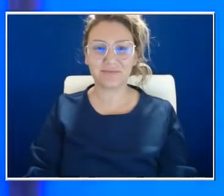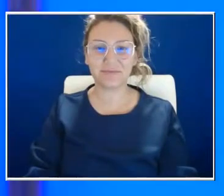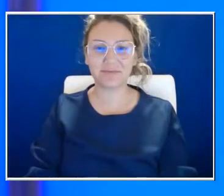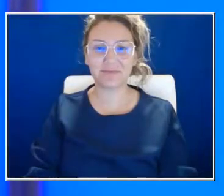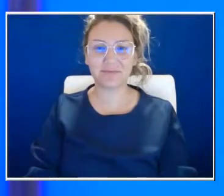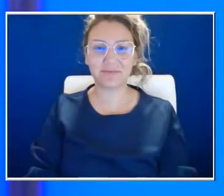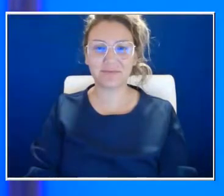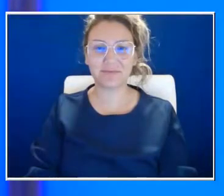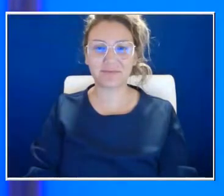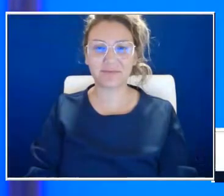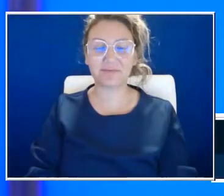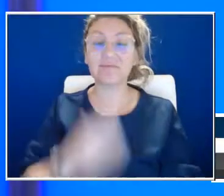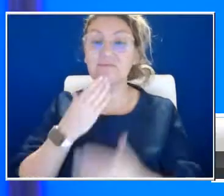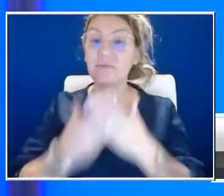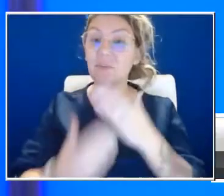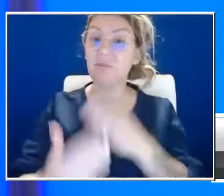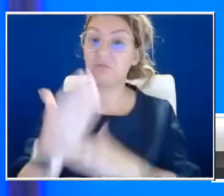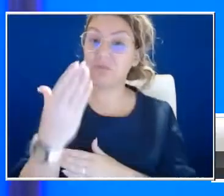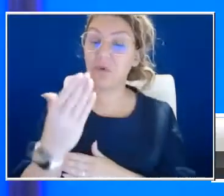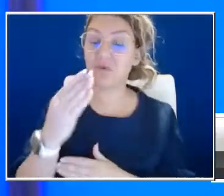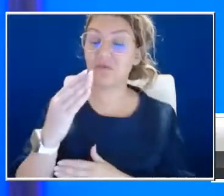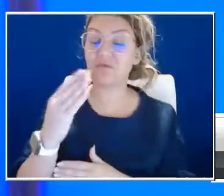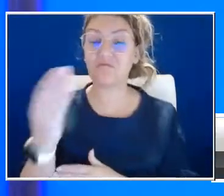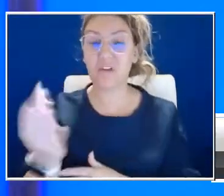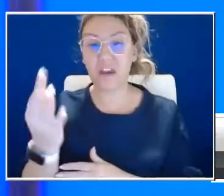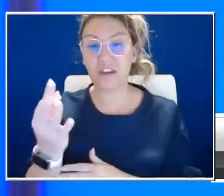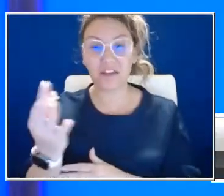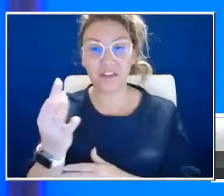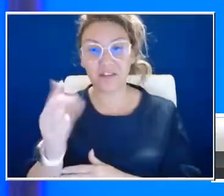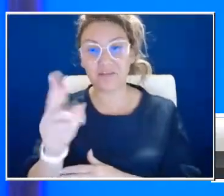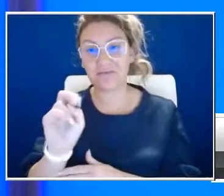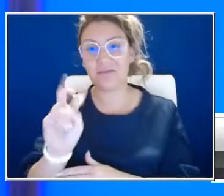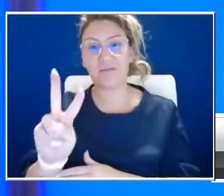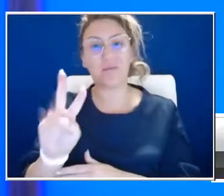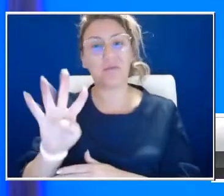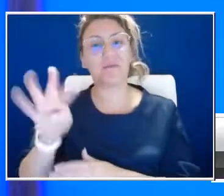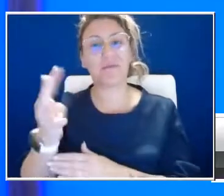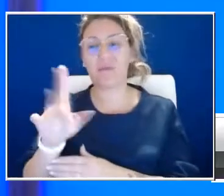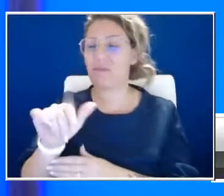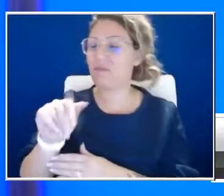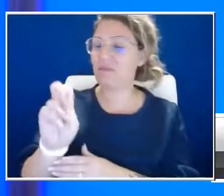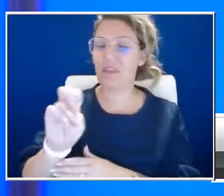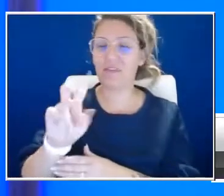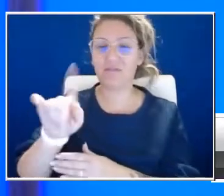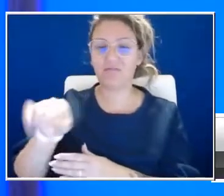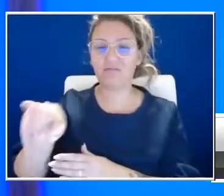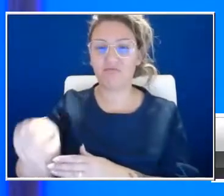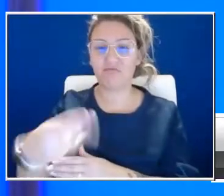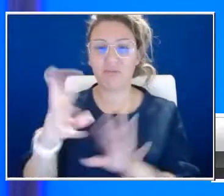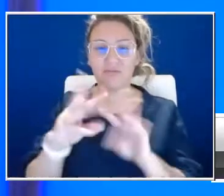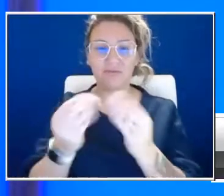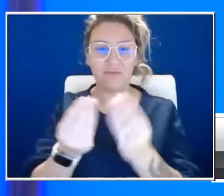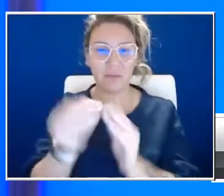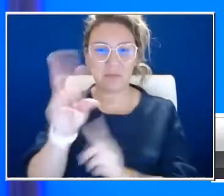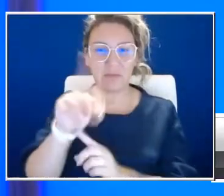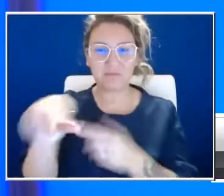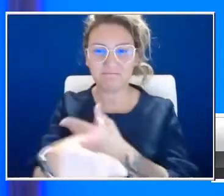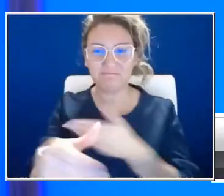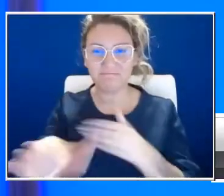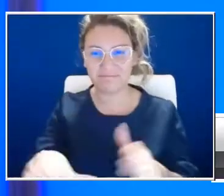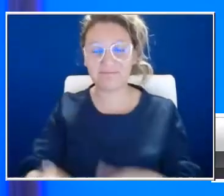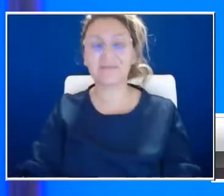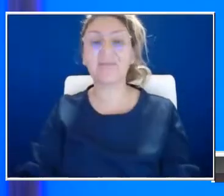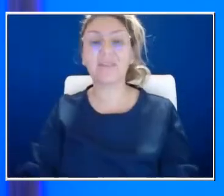Good morning. It's Friday, November 4th. I'm Jessica Lovell, and we are live inside the Dolph C. Simons Jr. Family Broadcast Studio. If you